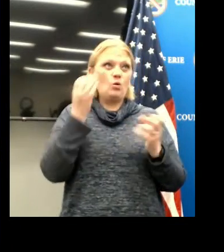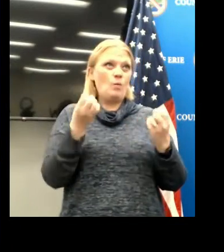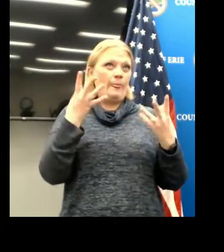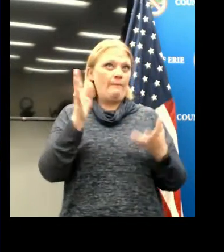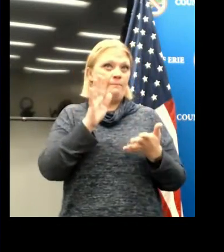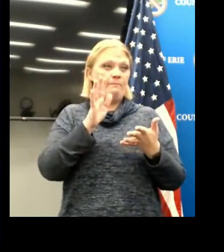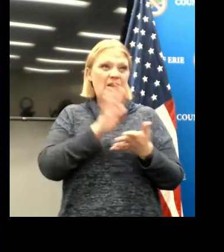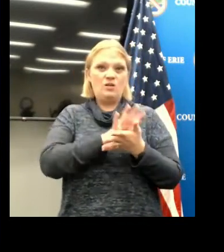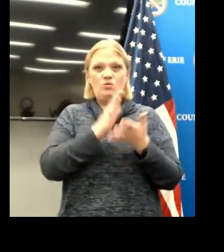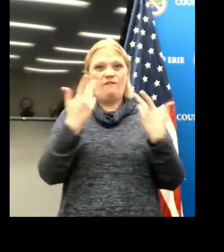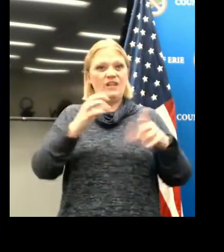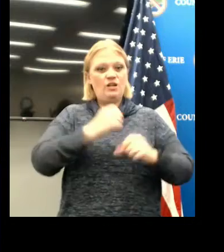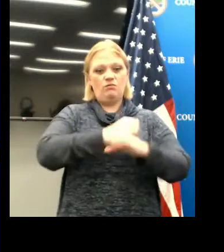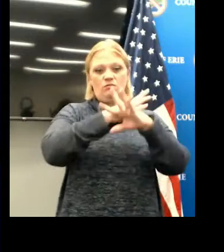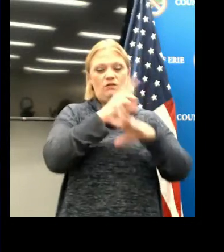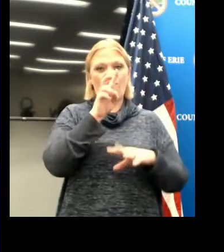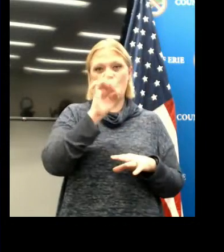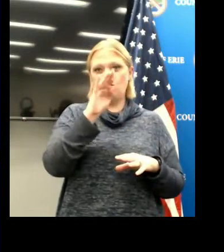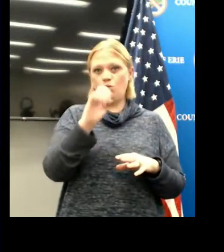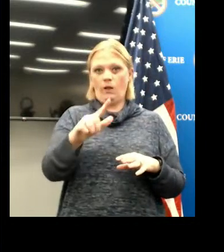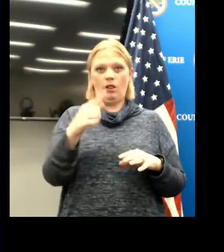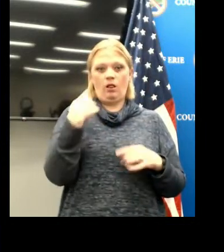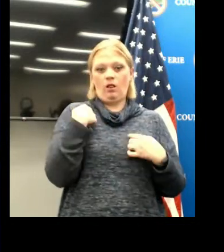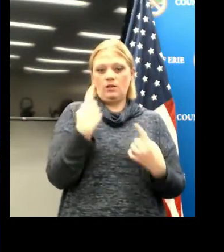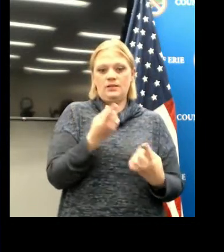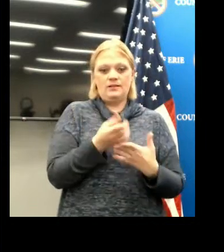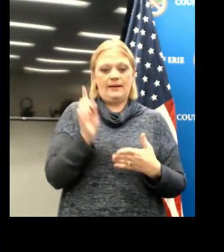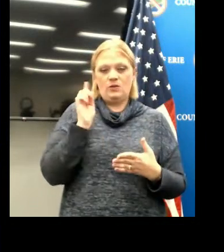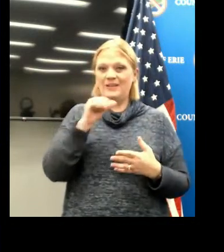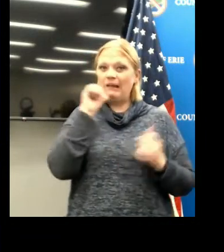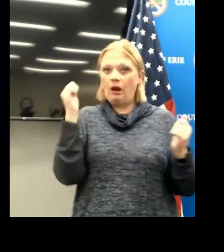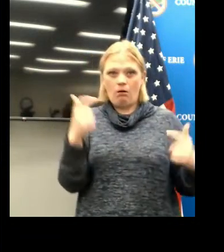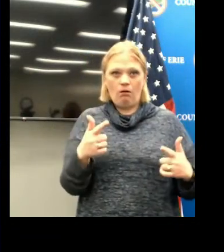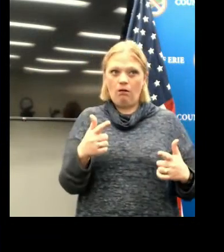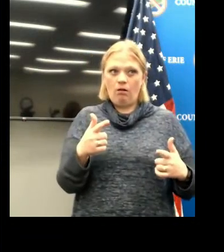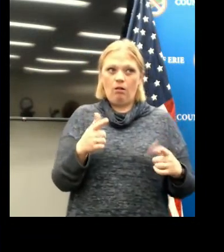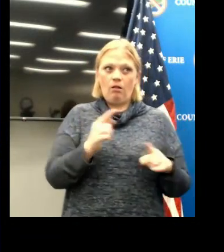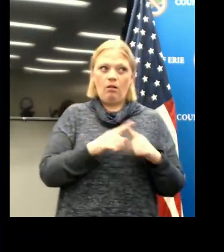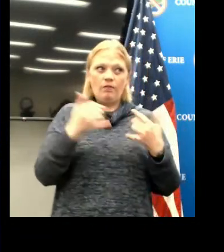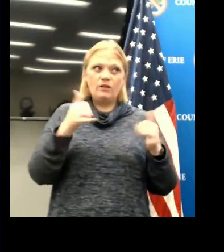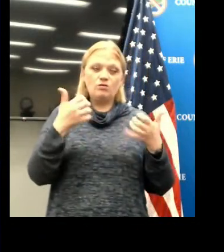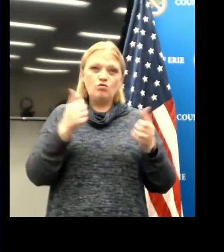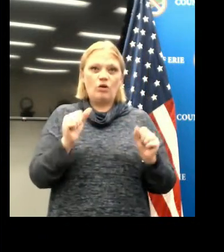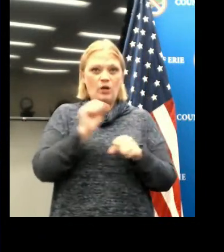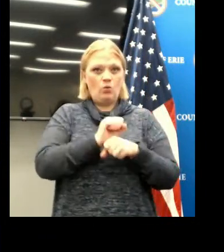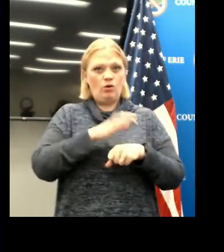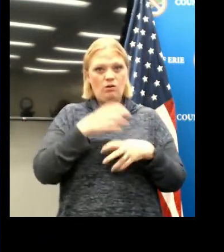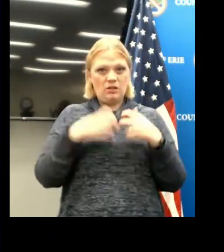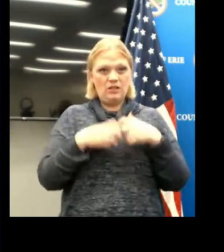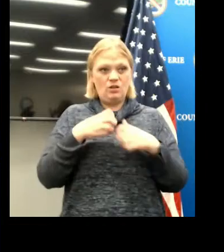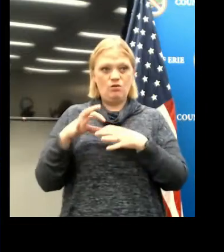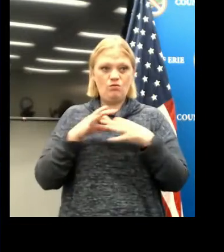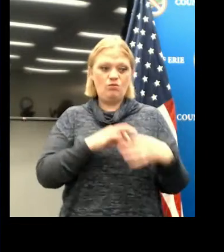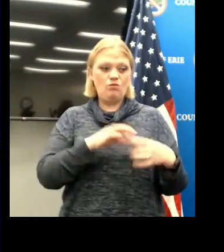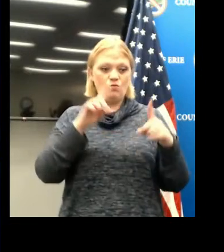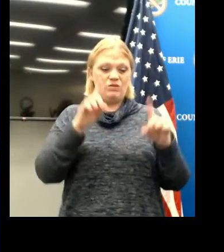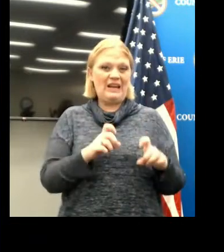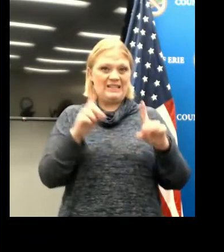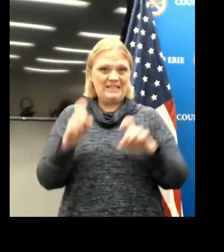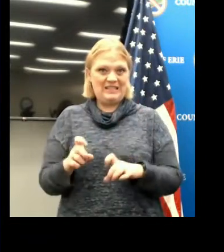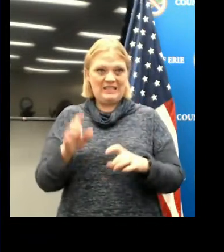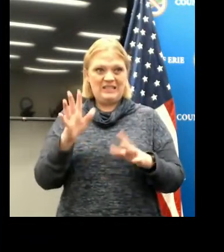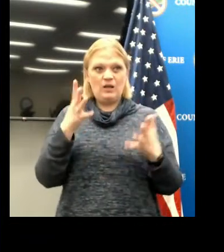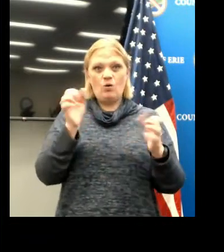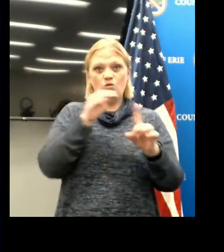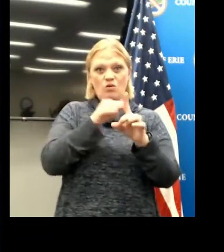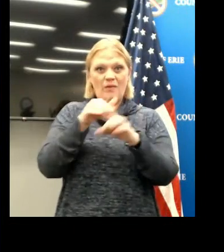have gone virtual since last week's announcement. Not all of them have. And they're still trying to work on the issues with regards to testing. We'd like to